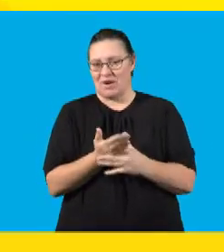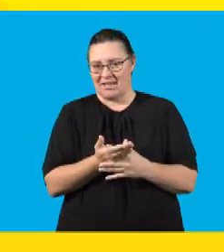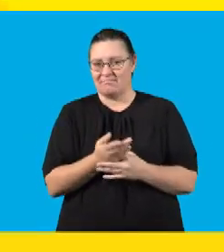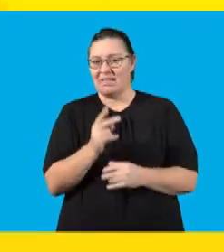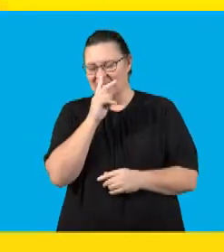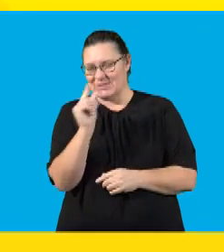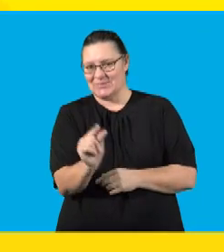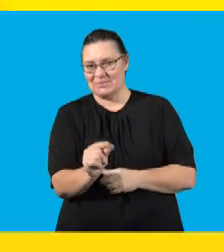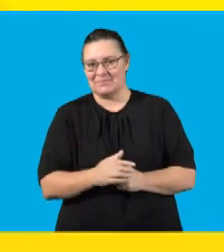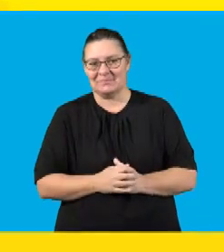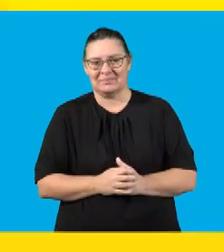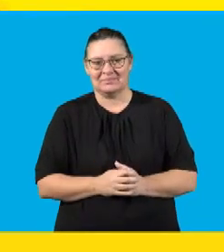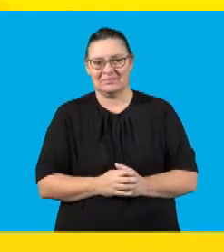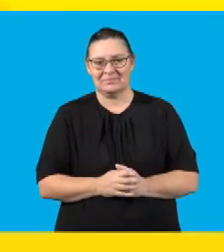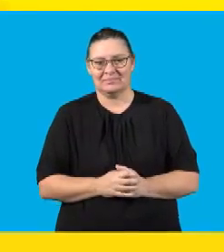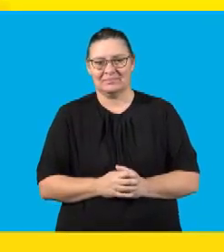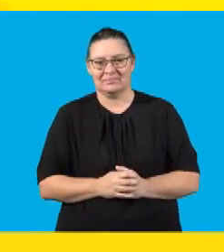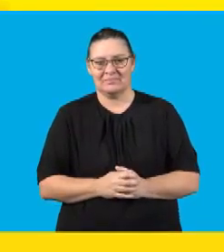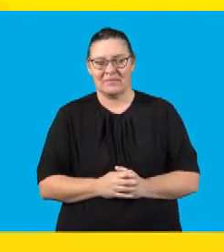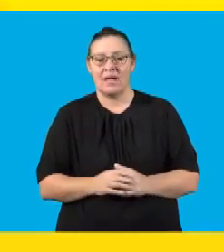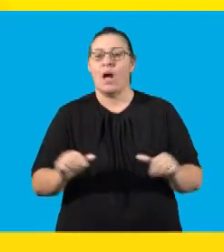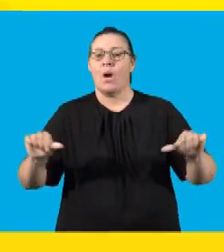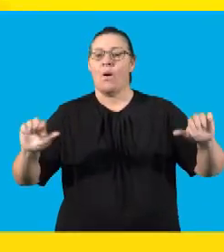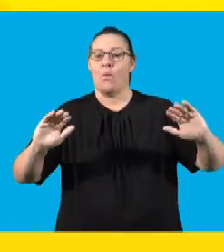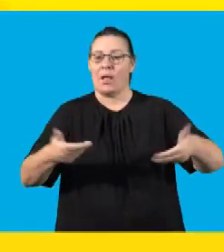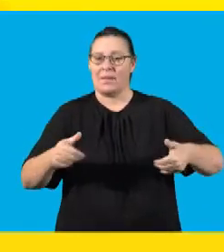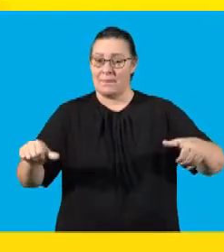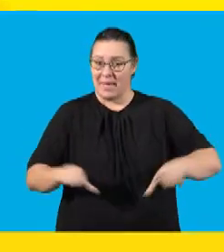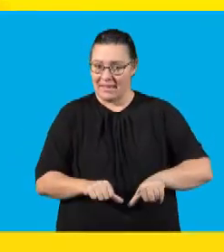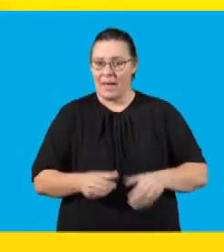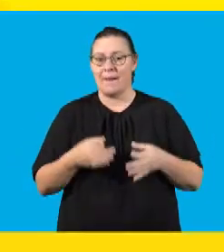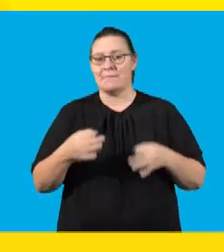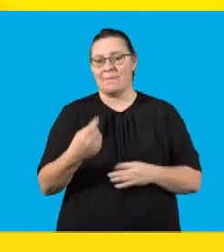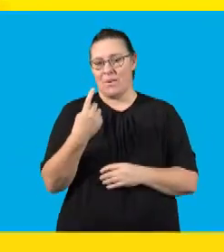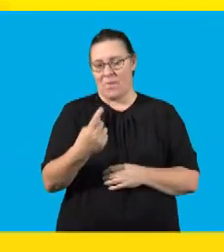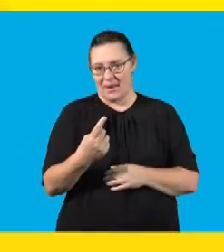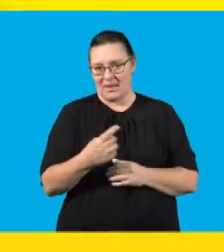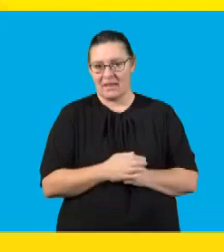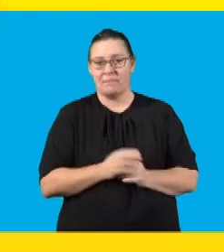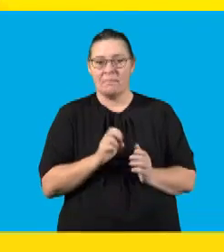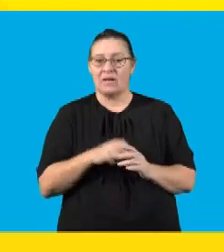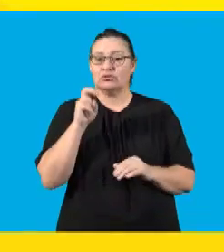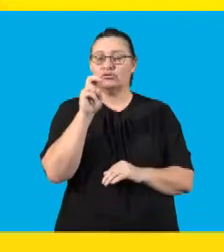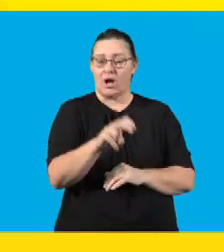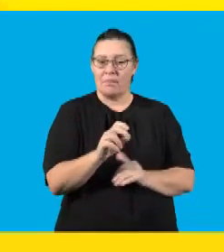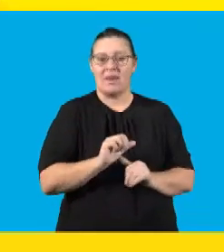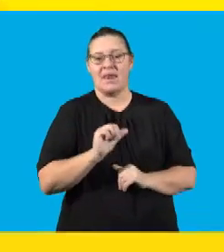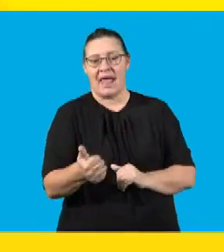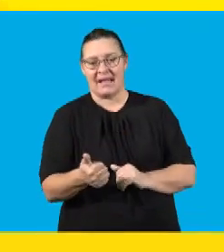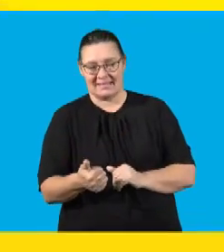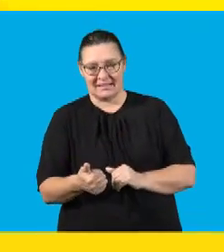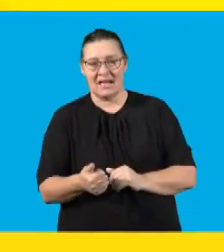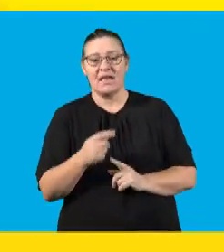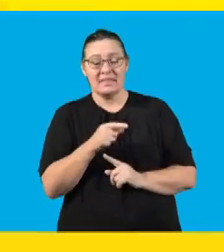quick break. We'll be right back. Welcome back, learners, to this exam guide on paper 1. Now let's jump into our